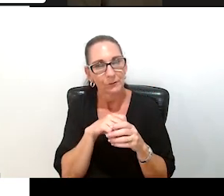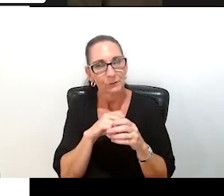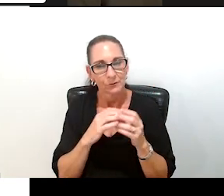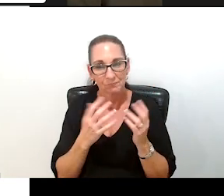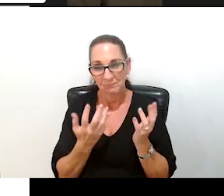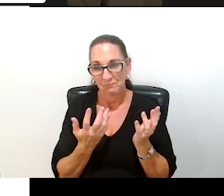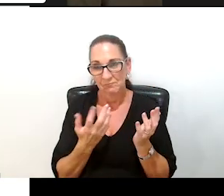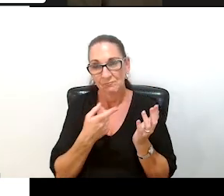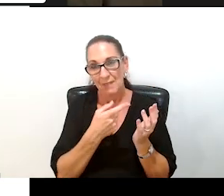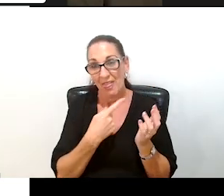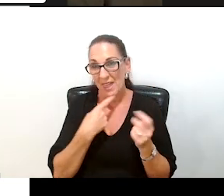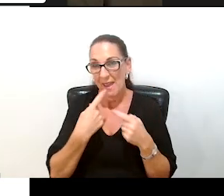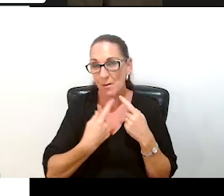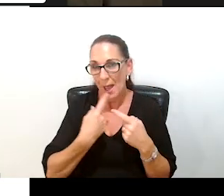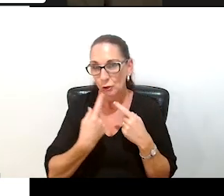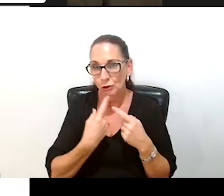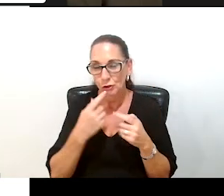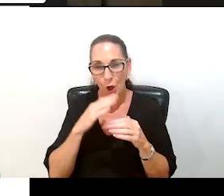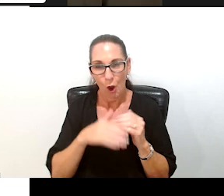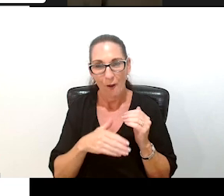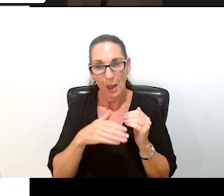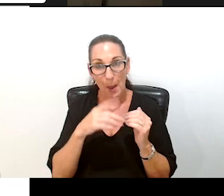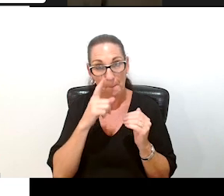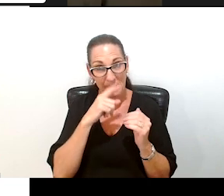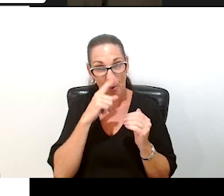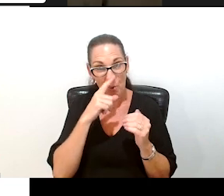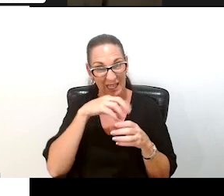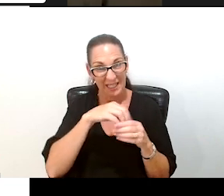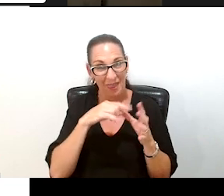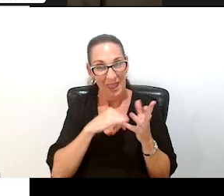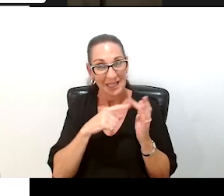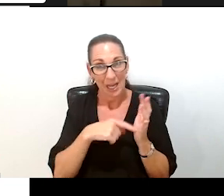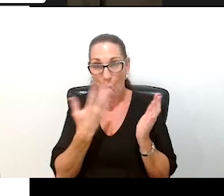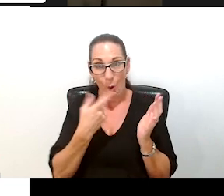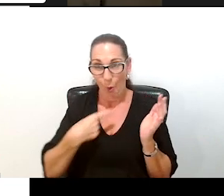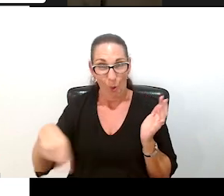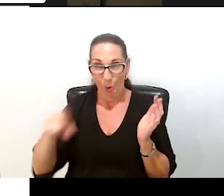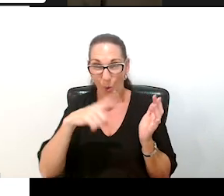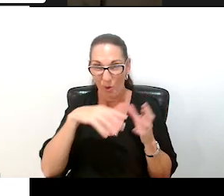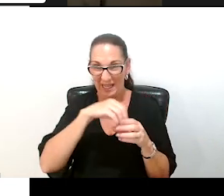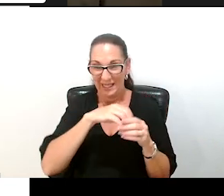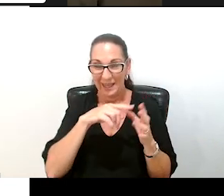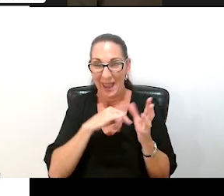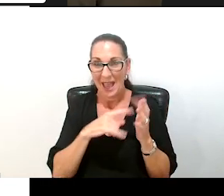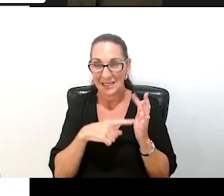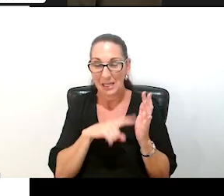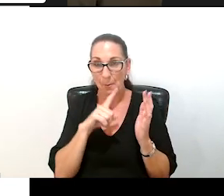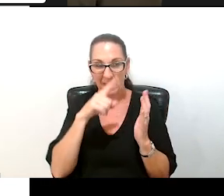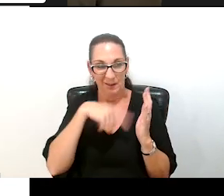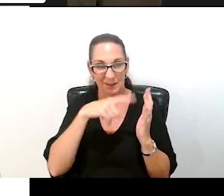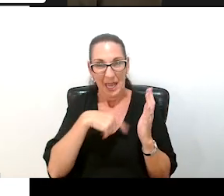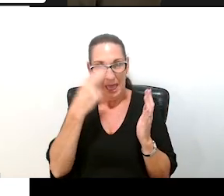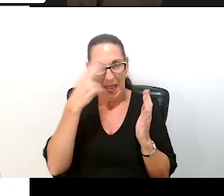the information about people in the asset, though, all of us are in the asset actually, will be de-identified.